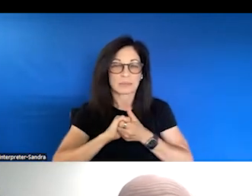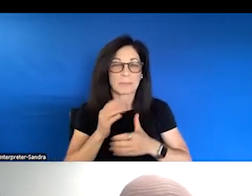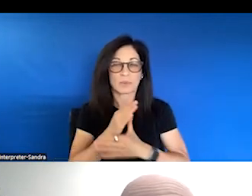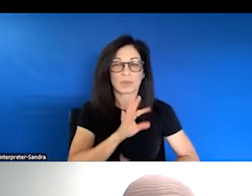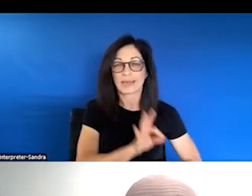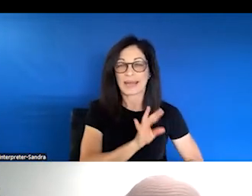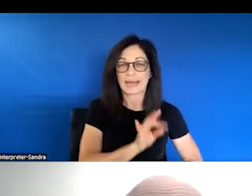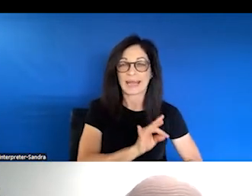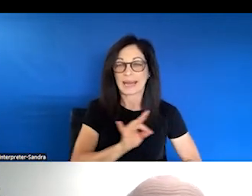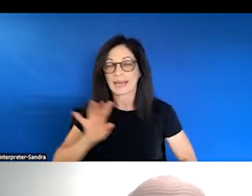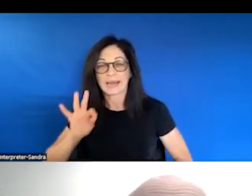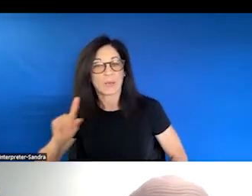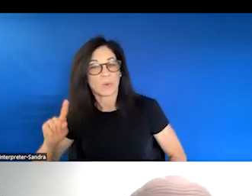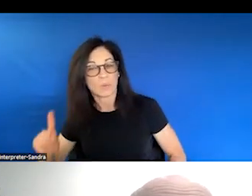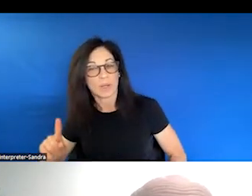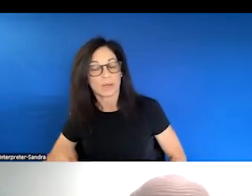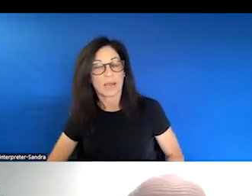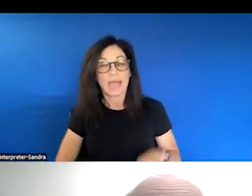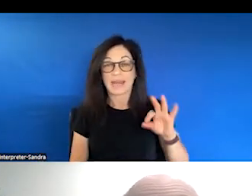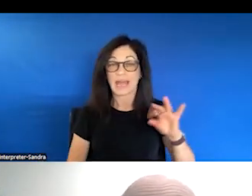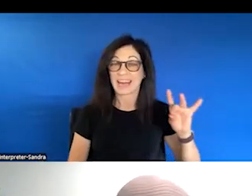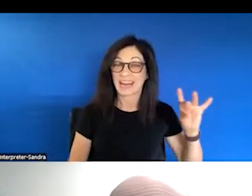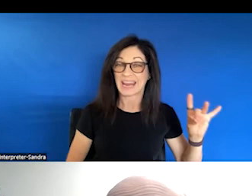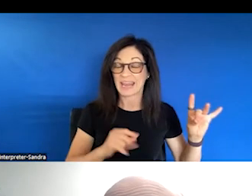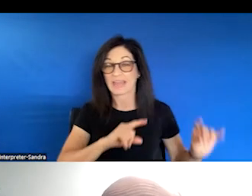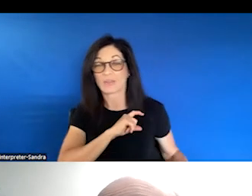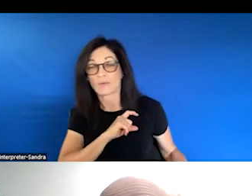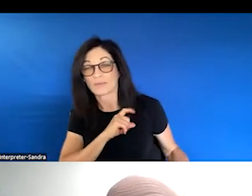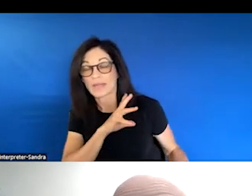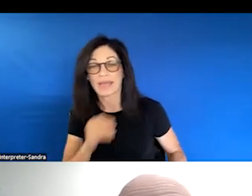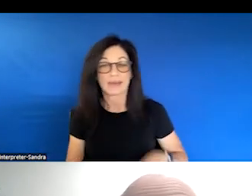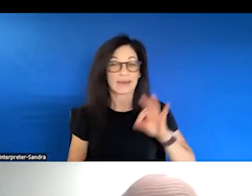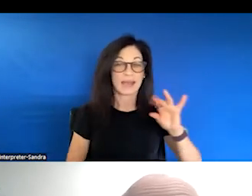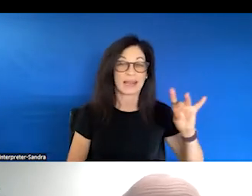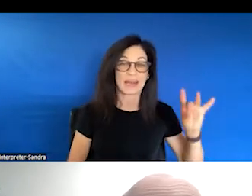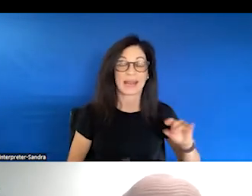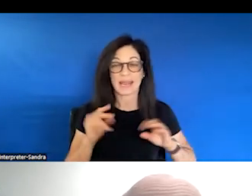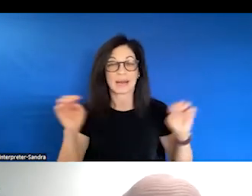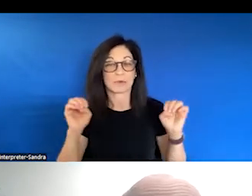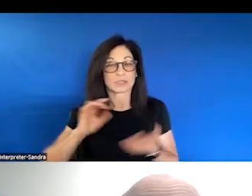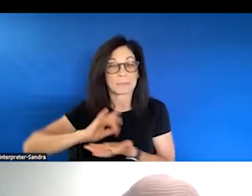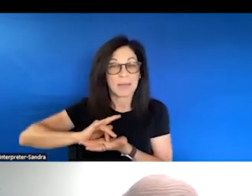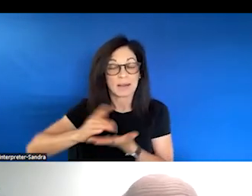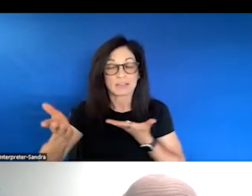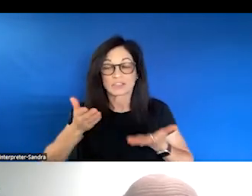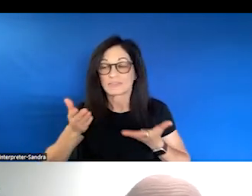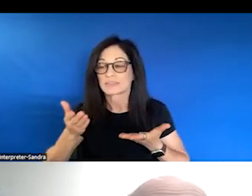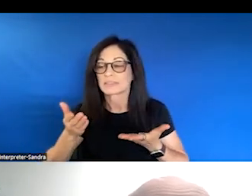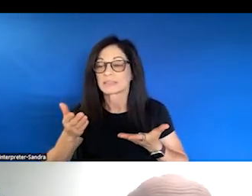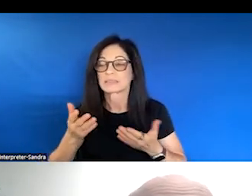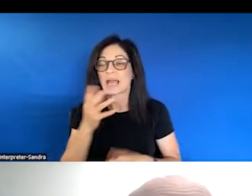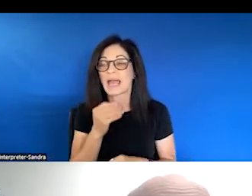911, between 988 and law enforcement, between 988 and emergency medical services, and